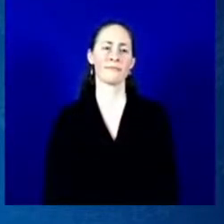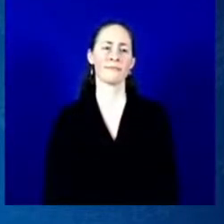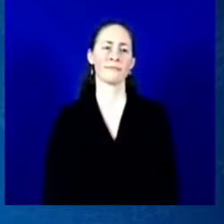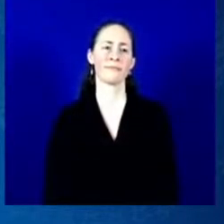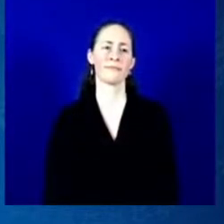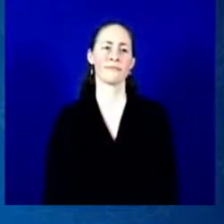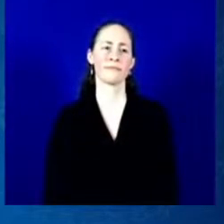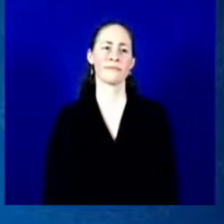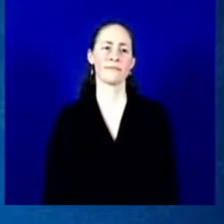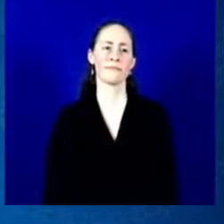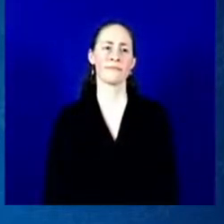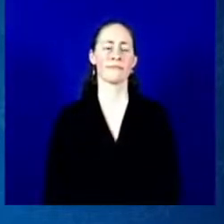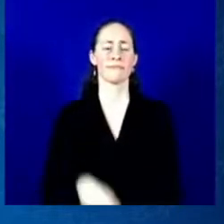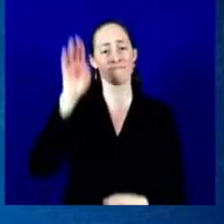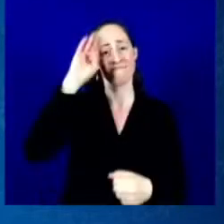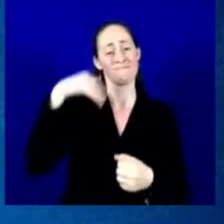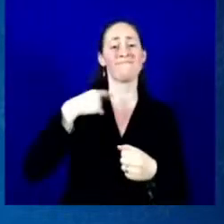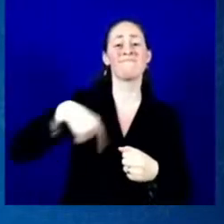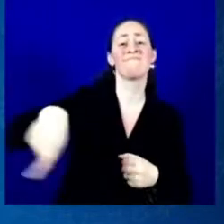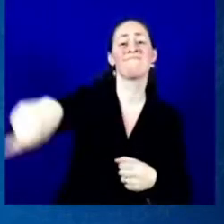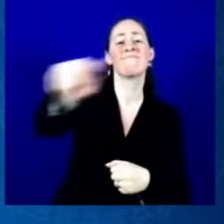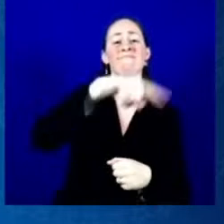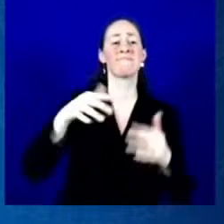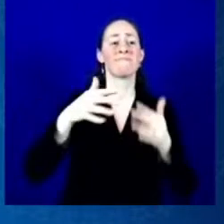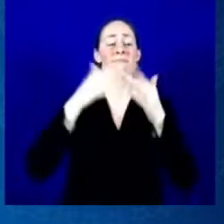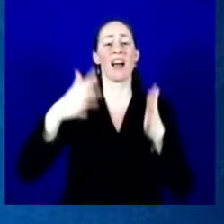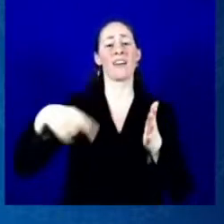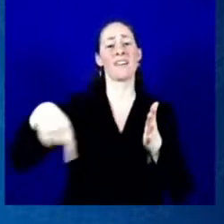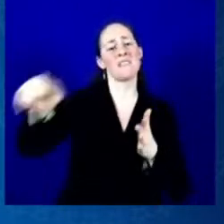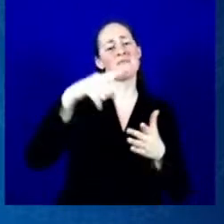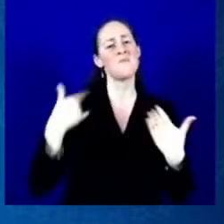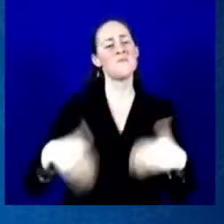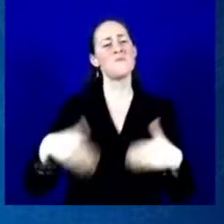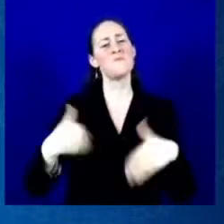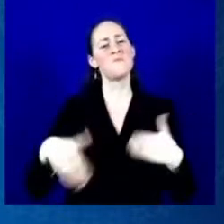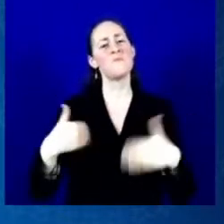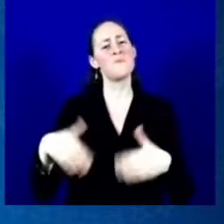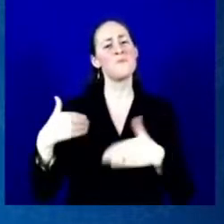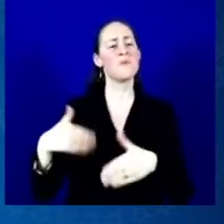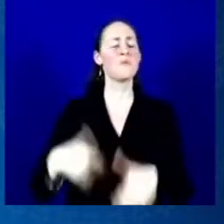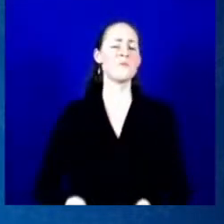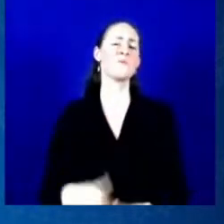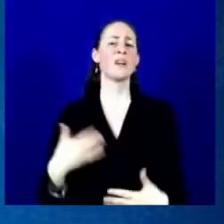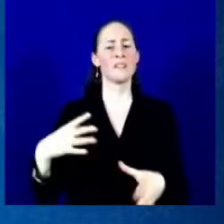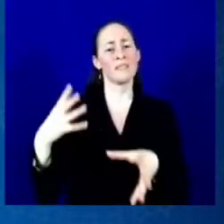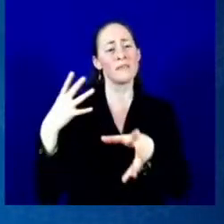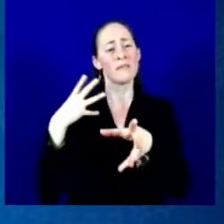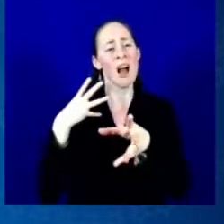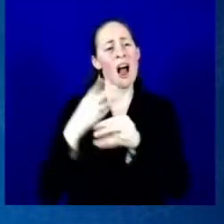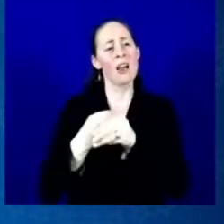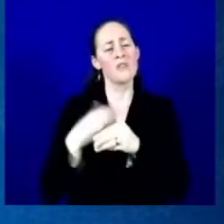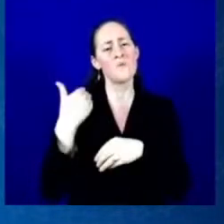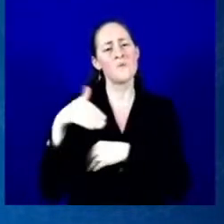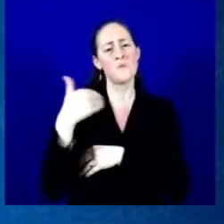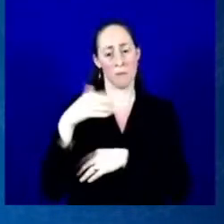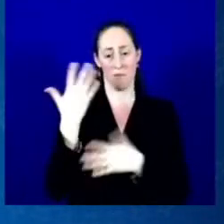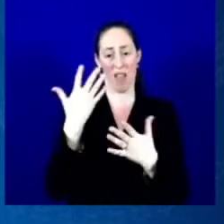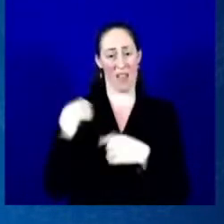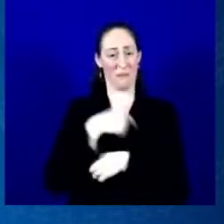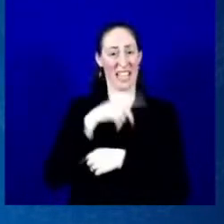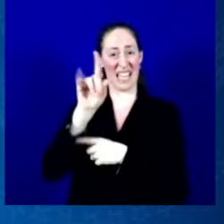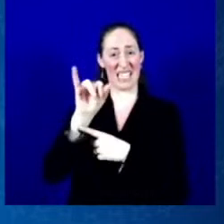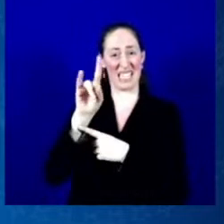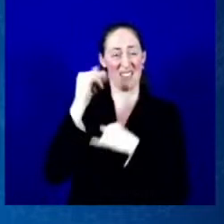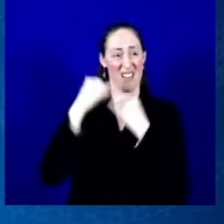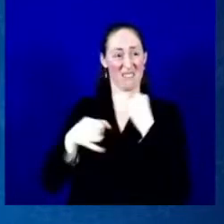our progress these past 100 days against one of the worst pandemics in history has been one of the greatest logistical